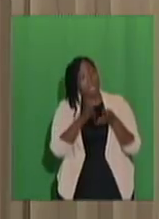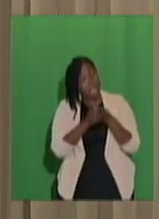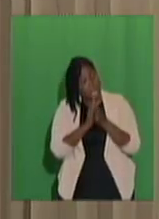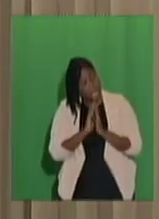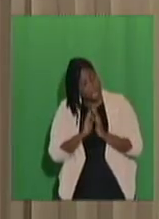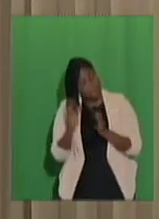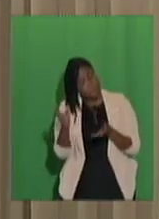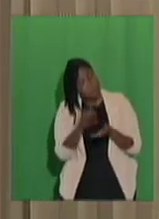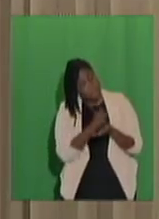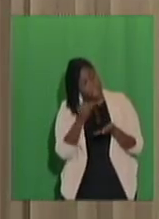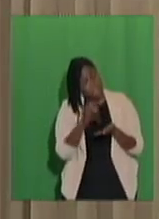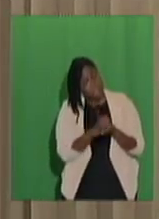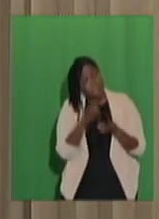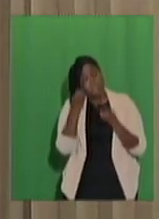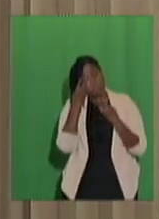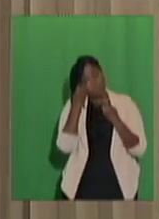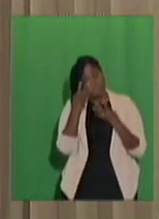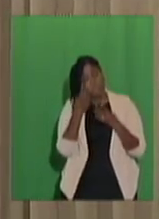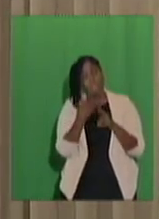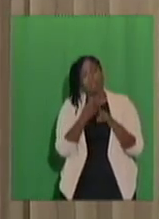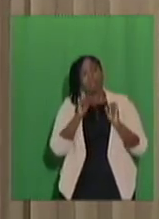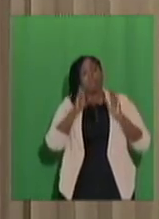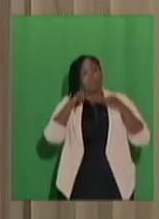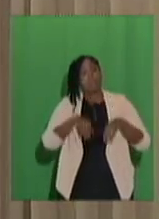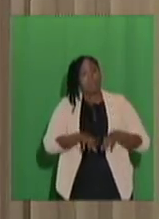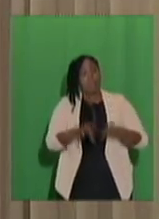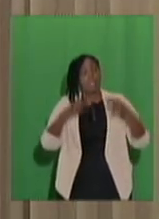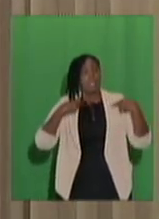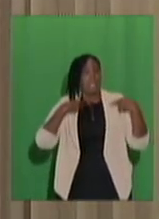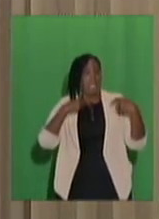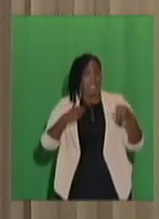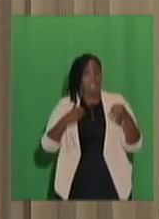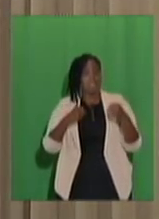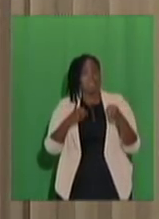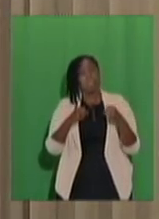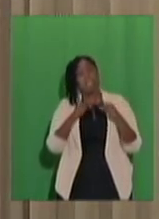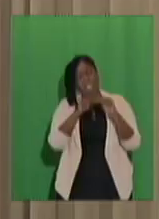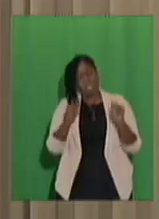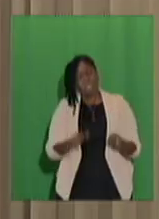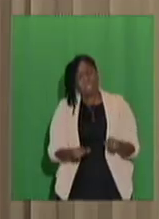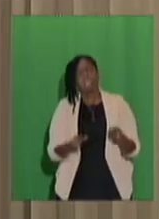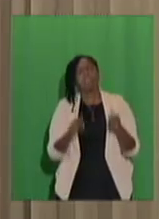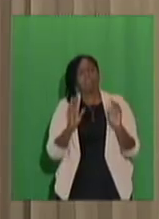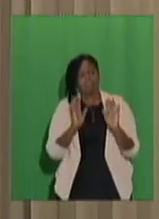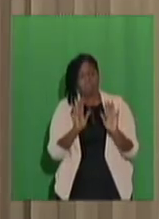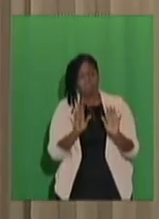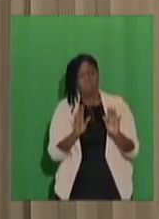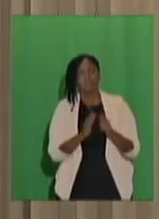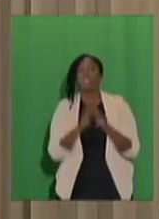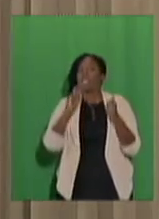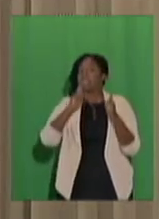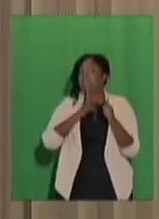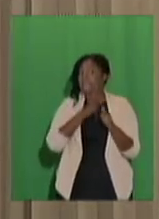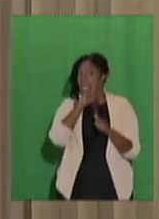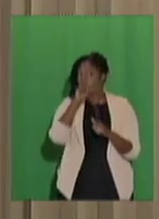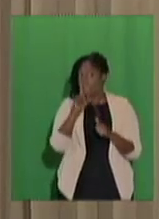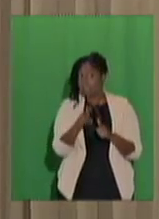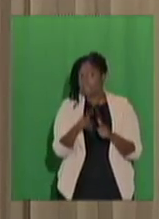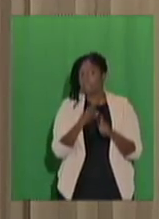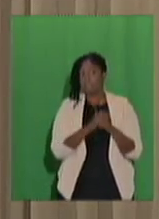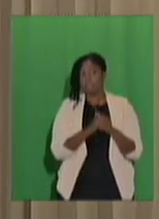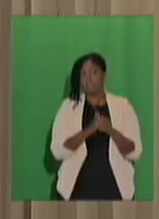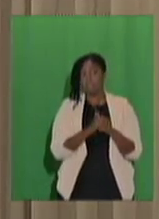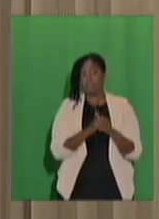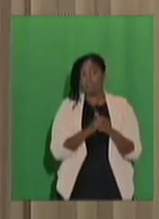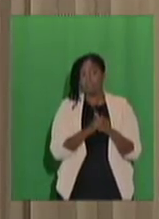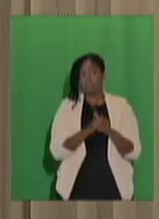do the test for us, to give us those figures through our Trinidad Public Health Lab. In terms of your second question, you wanted